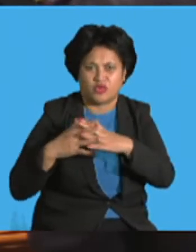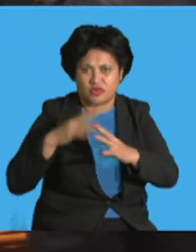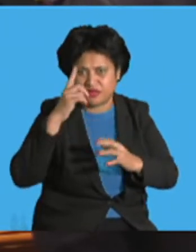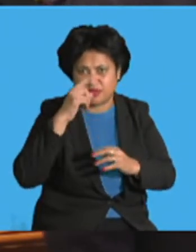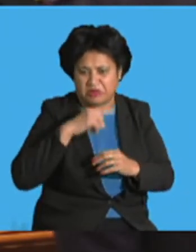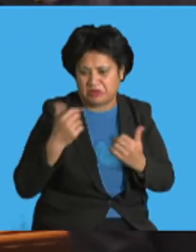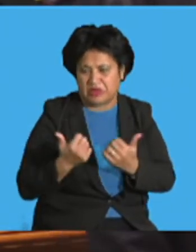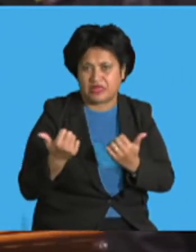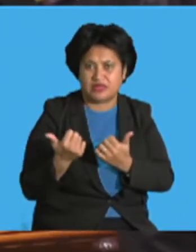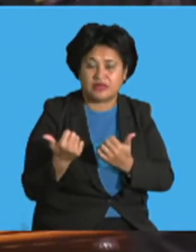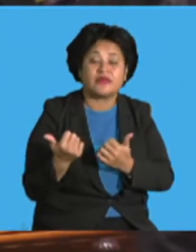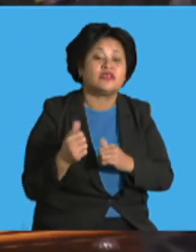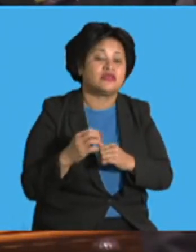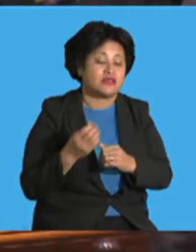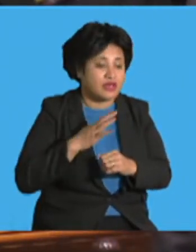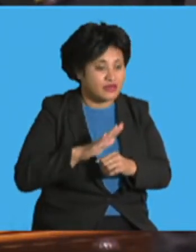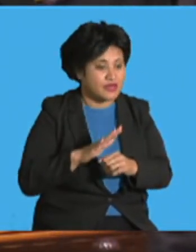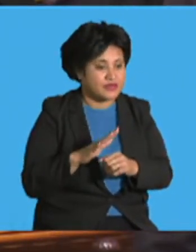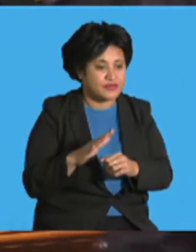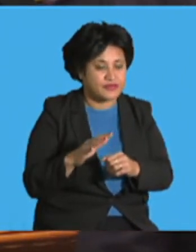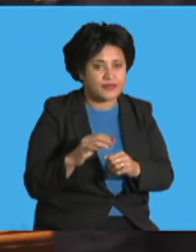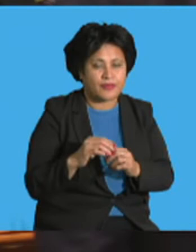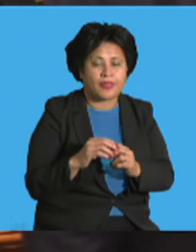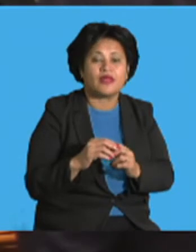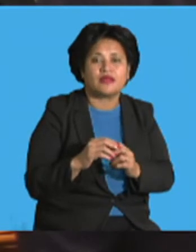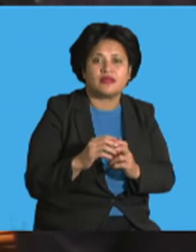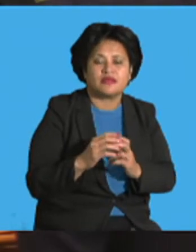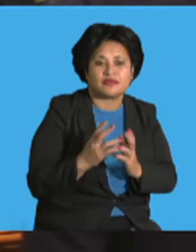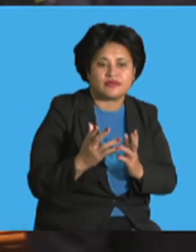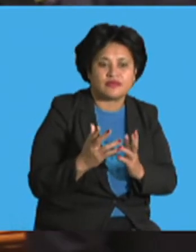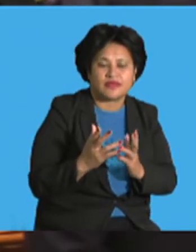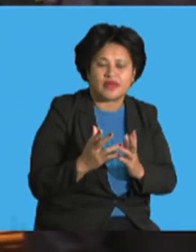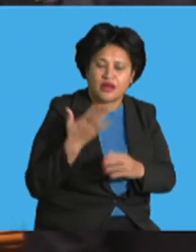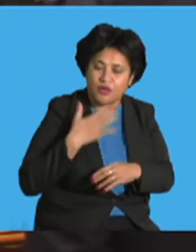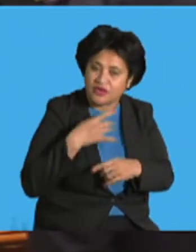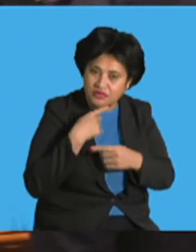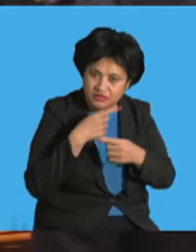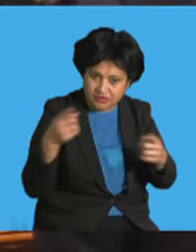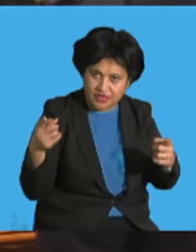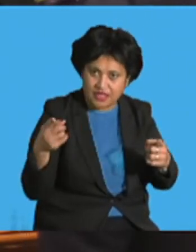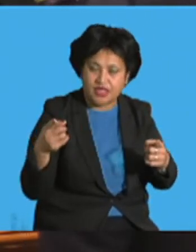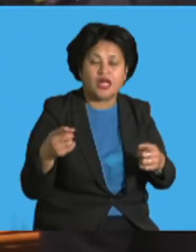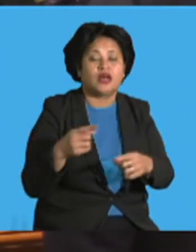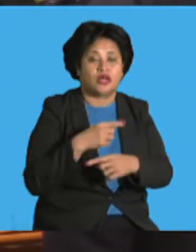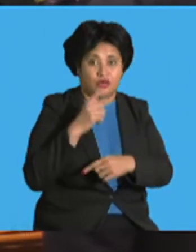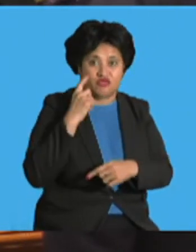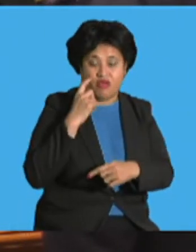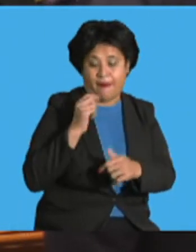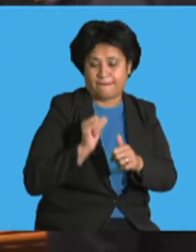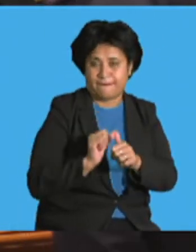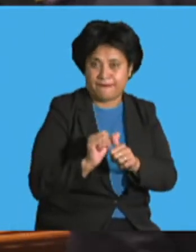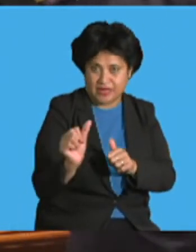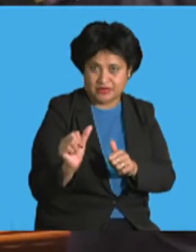also take this opportunity to assure this August House that we are doing our best, the Ministry, and of